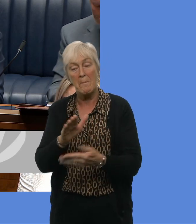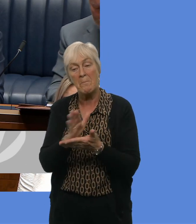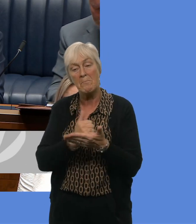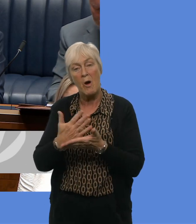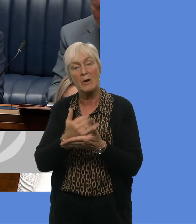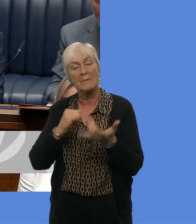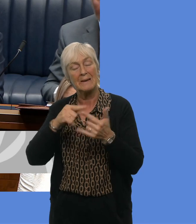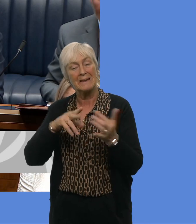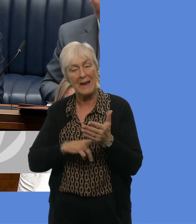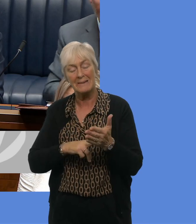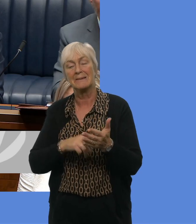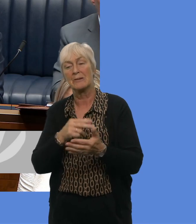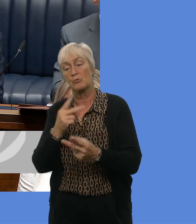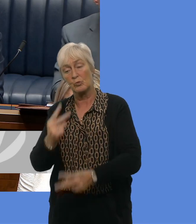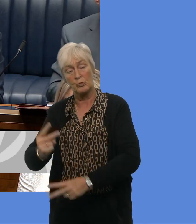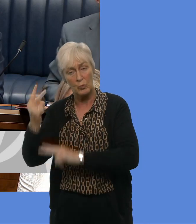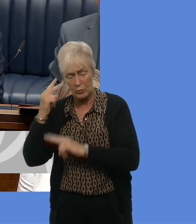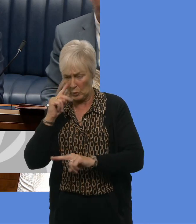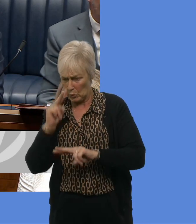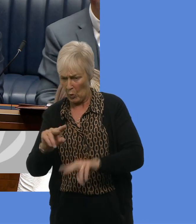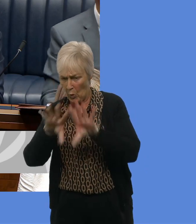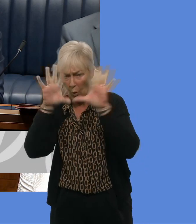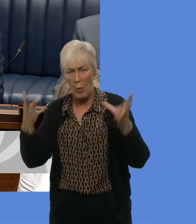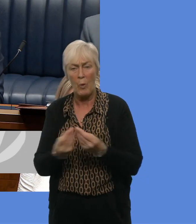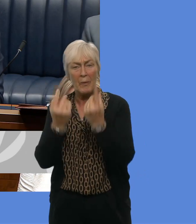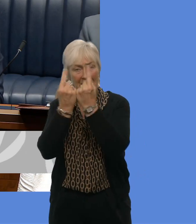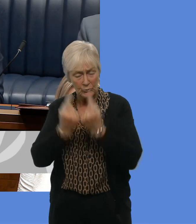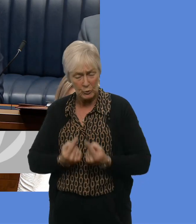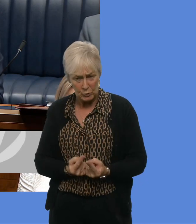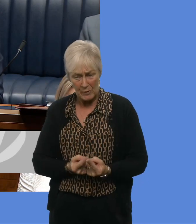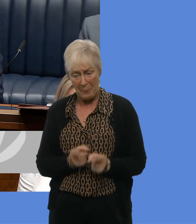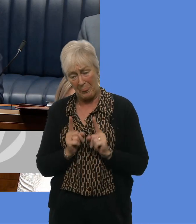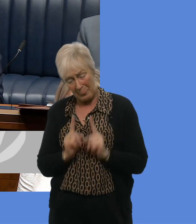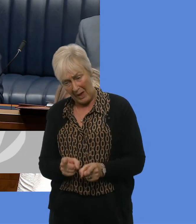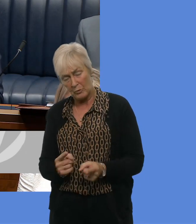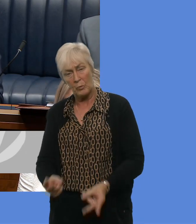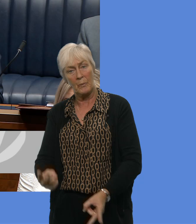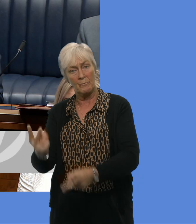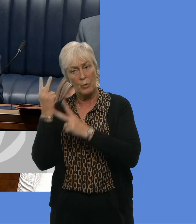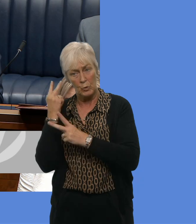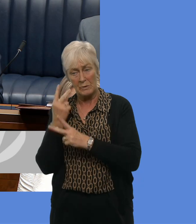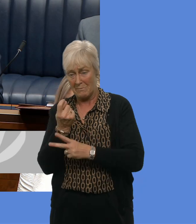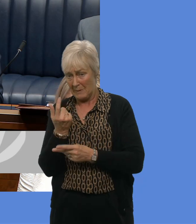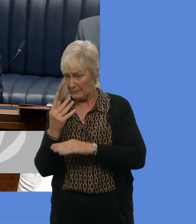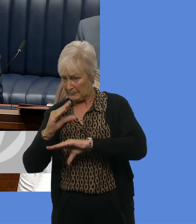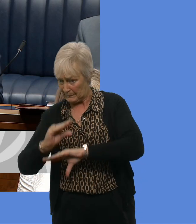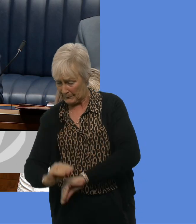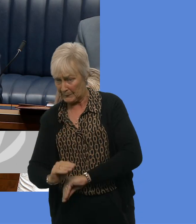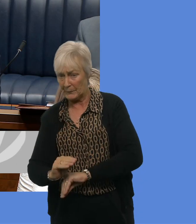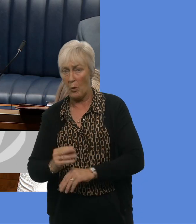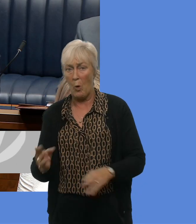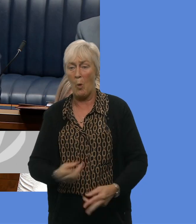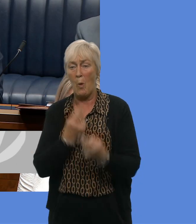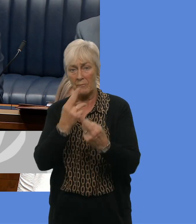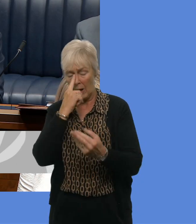educational needs end-to-end review has been looking at all of those issues. That review is coming to a conclusion, and I hope to be able to provide an update to